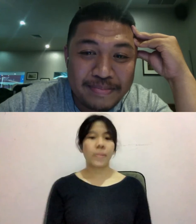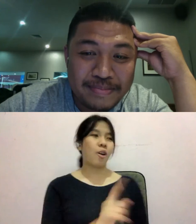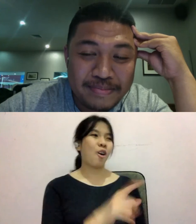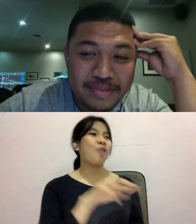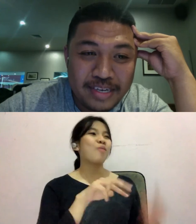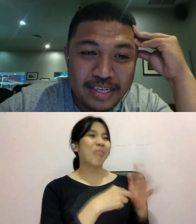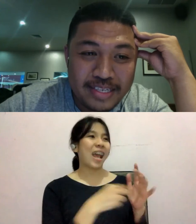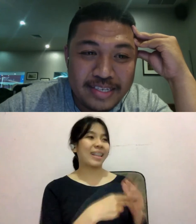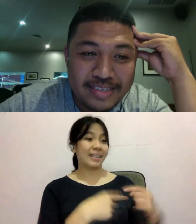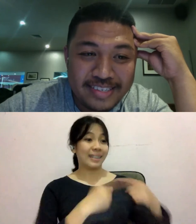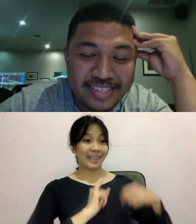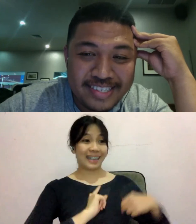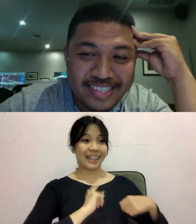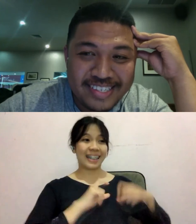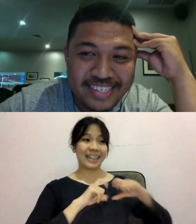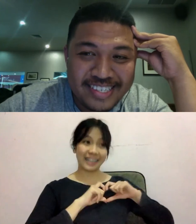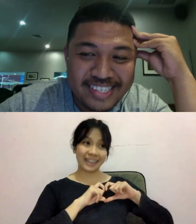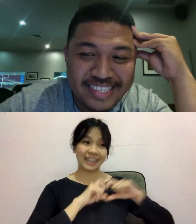agree. Yes.